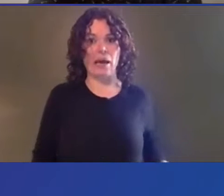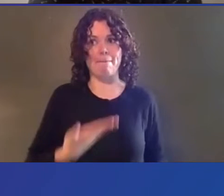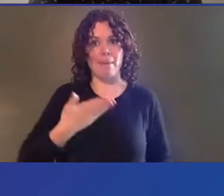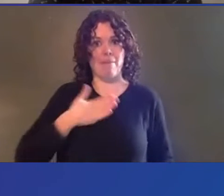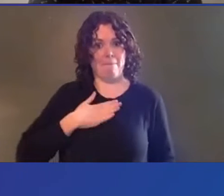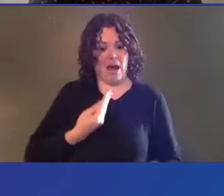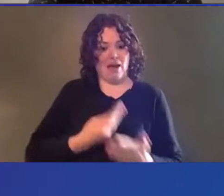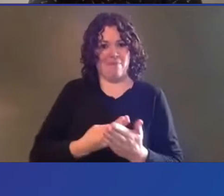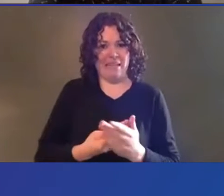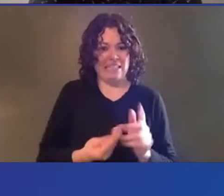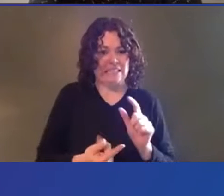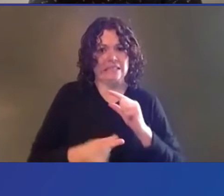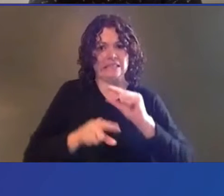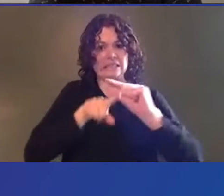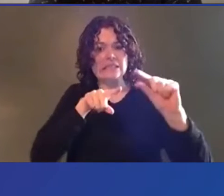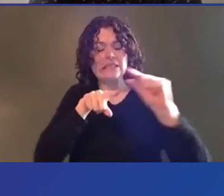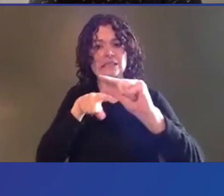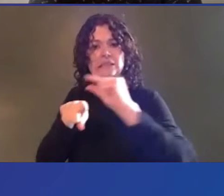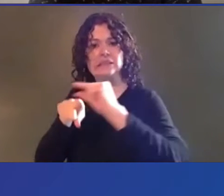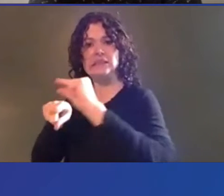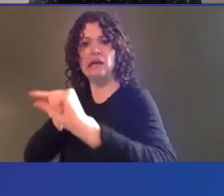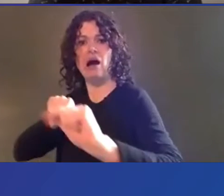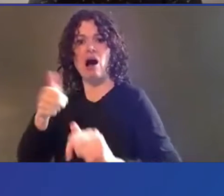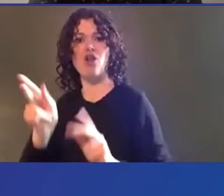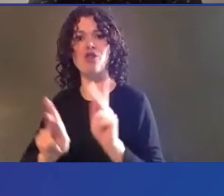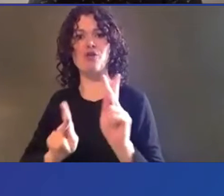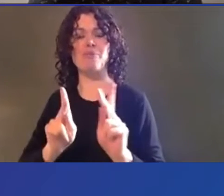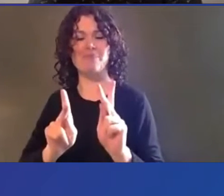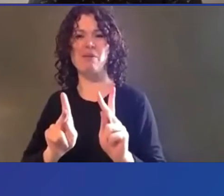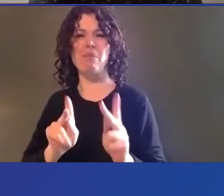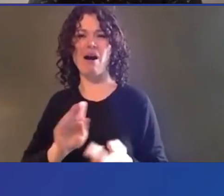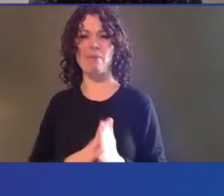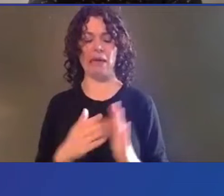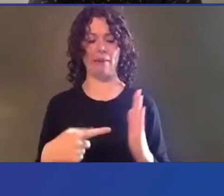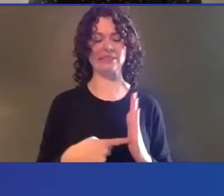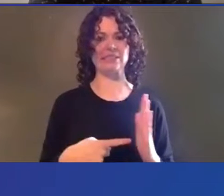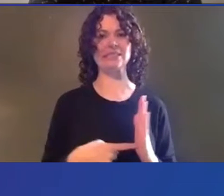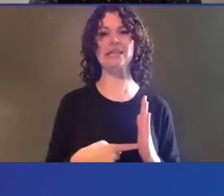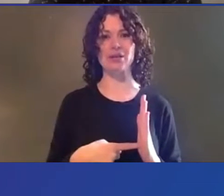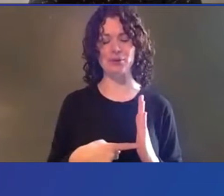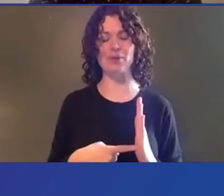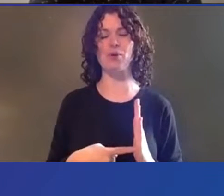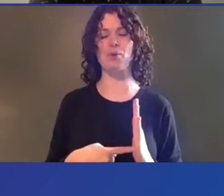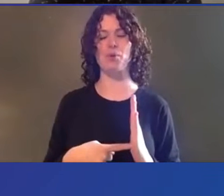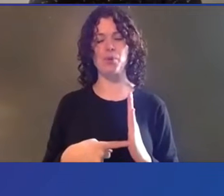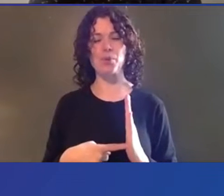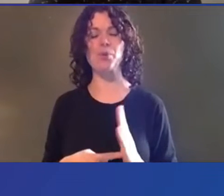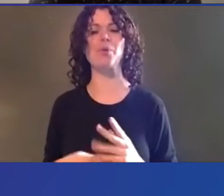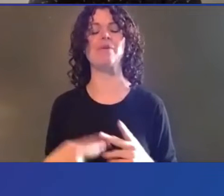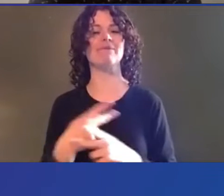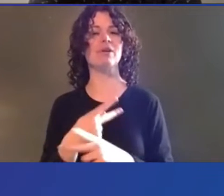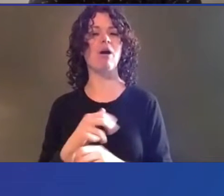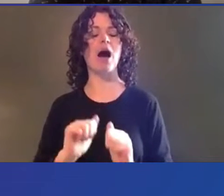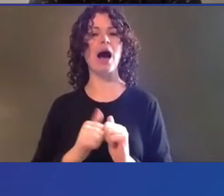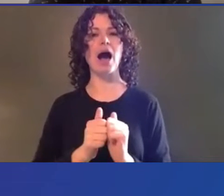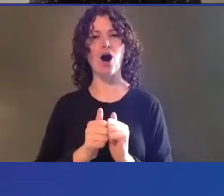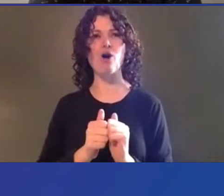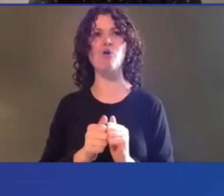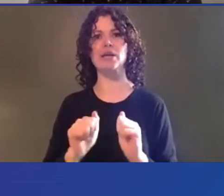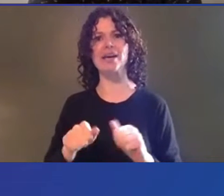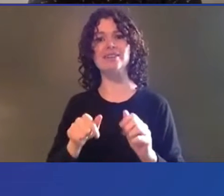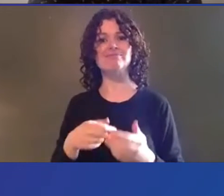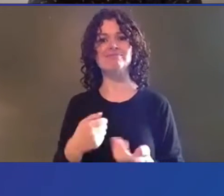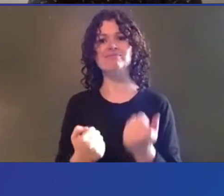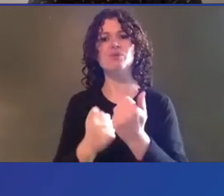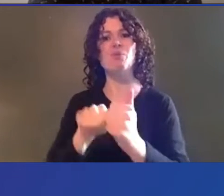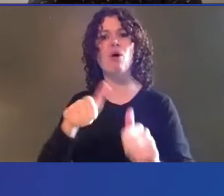And so that pushed me to learn how to do this in a sustainable way. And, you know, that's where I'm right